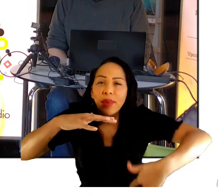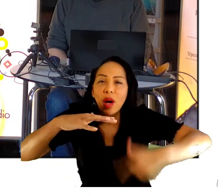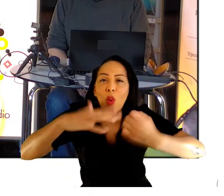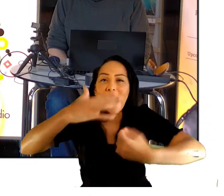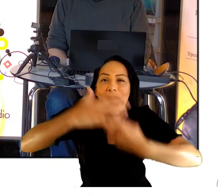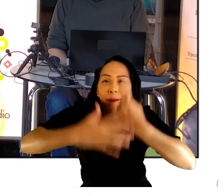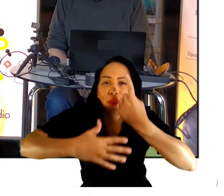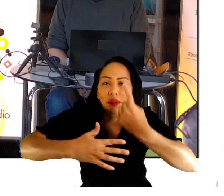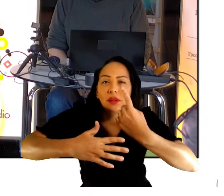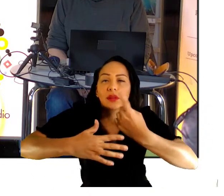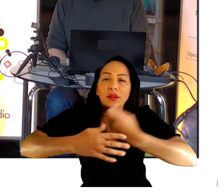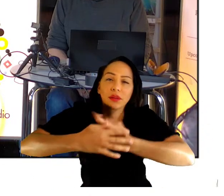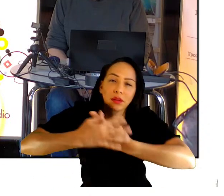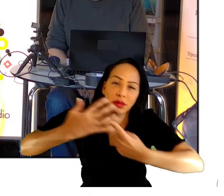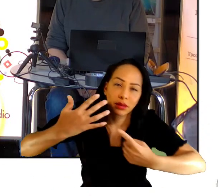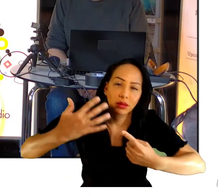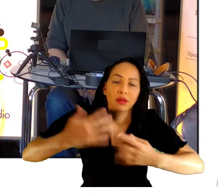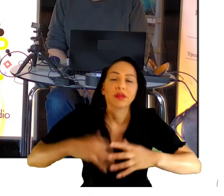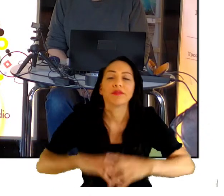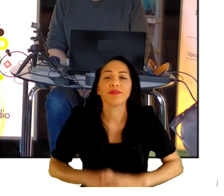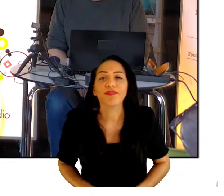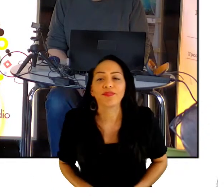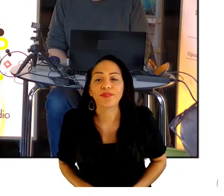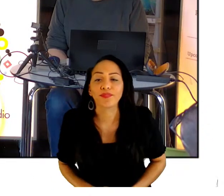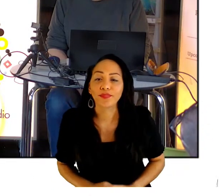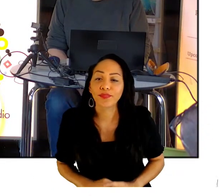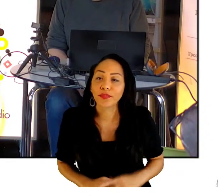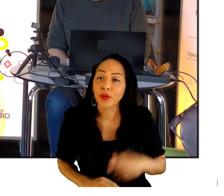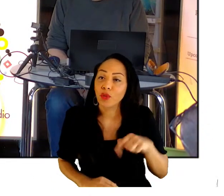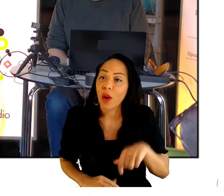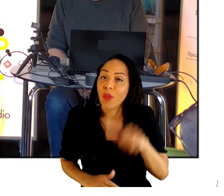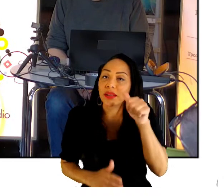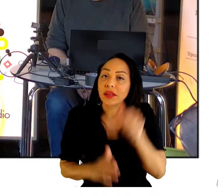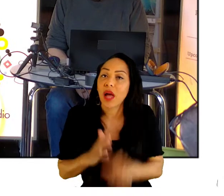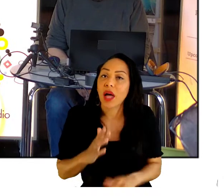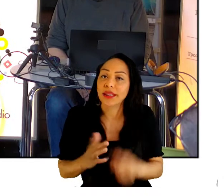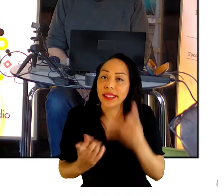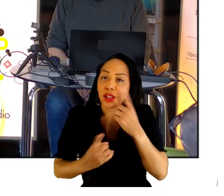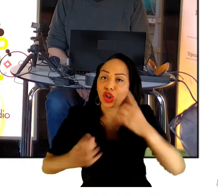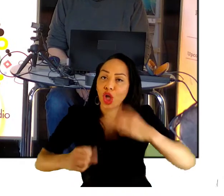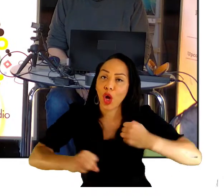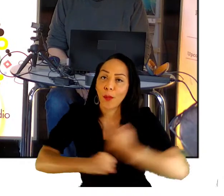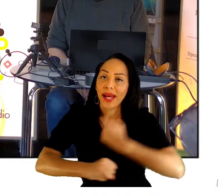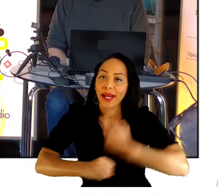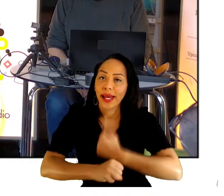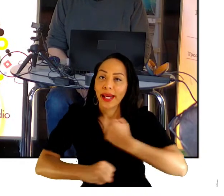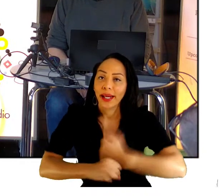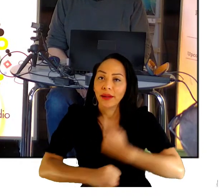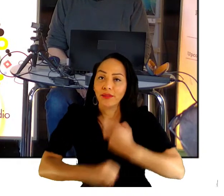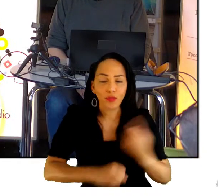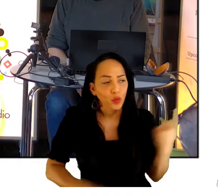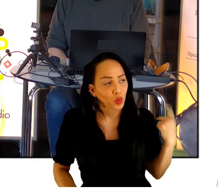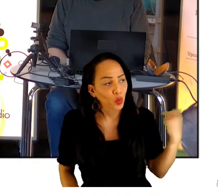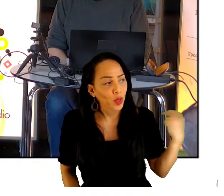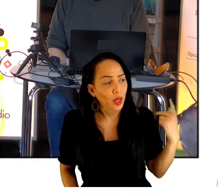Quickly in the show, or in the making of it, we became very interested in this idea of what